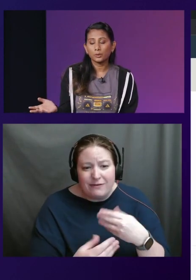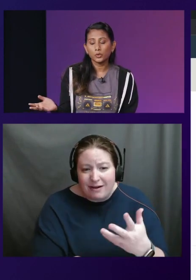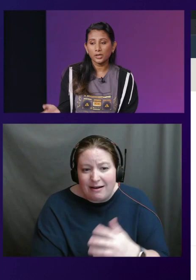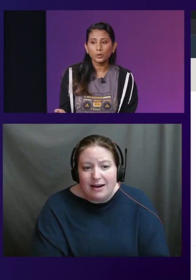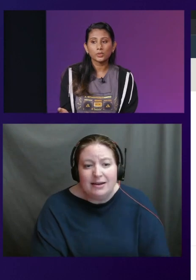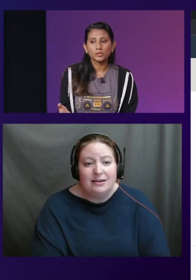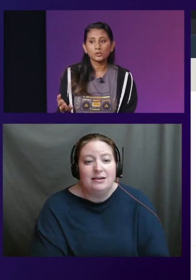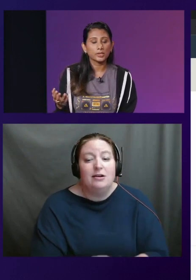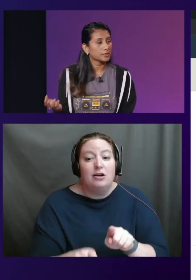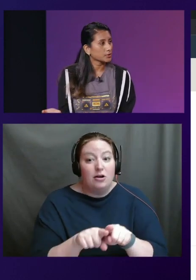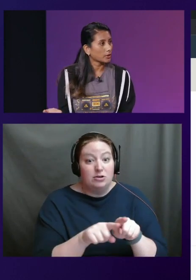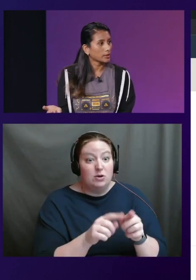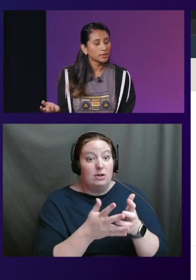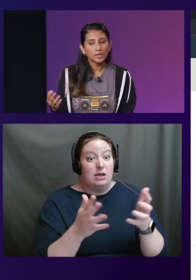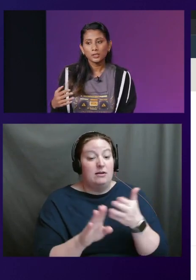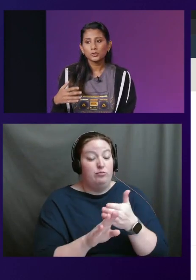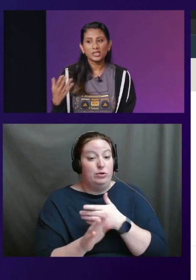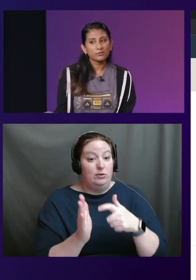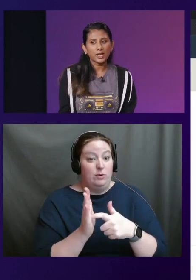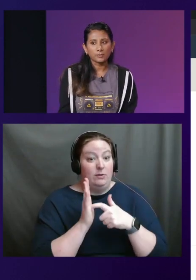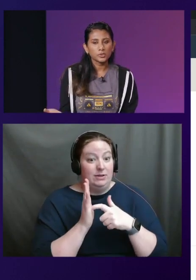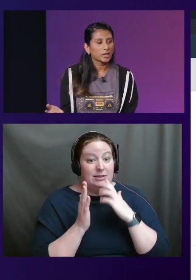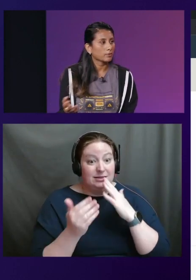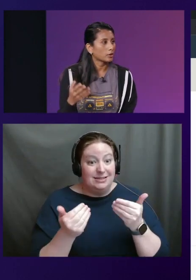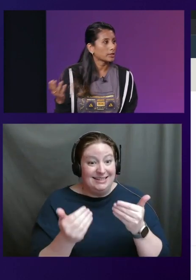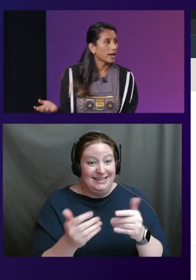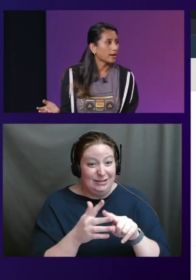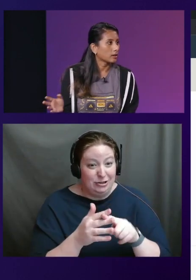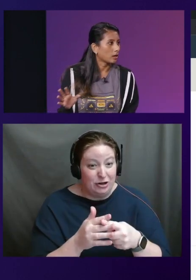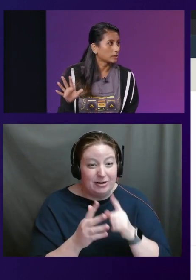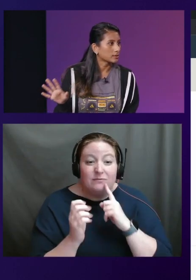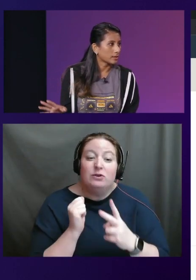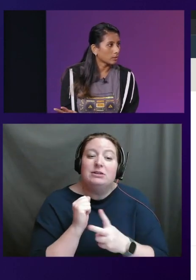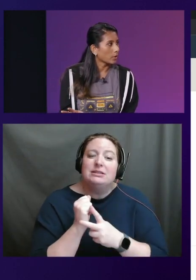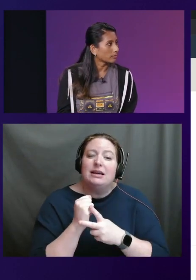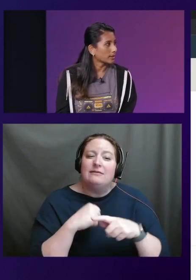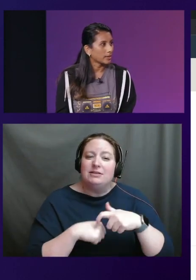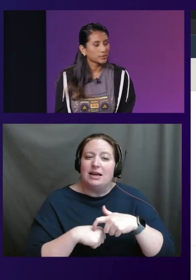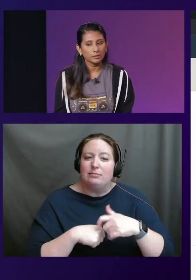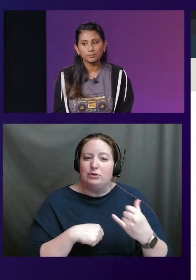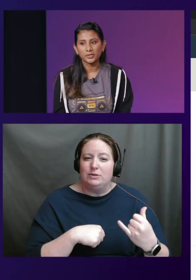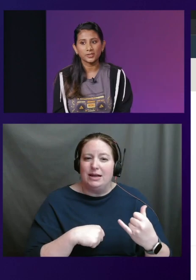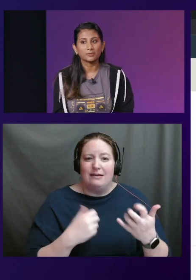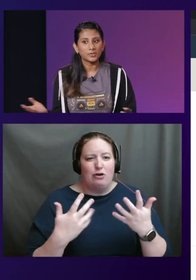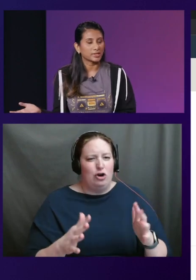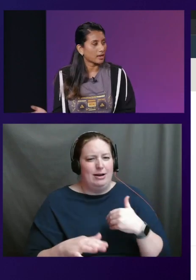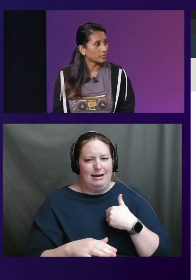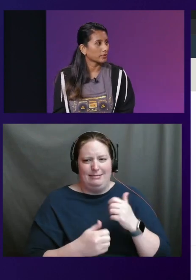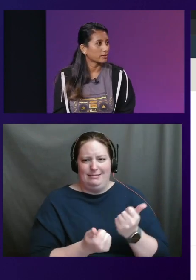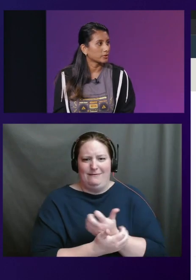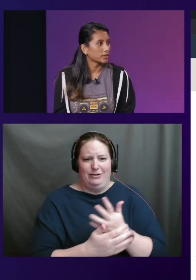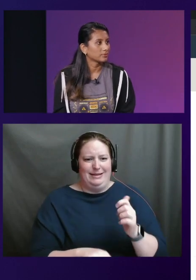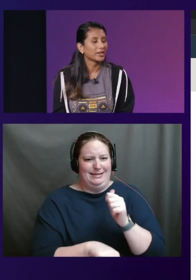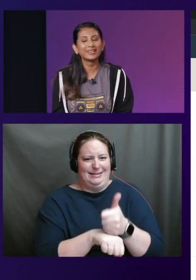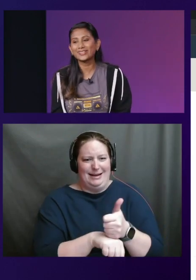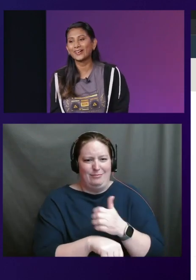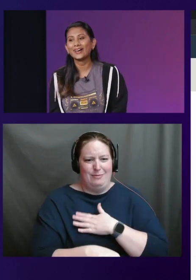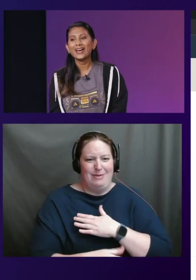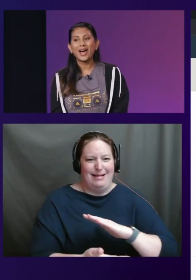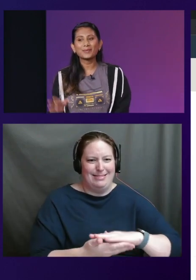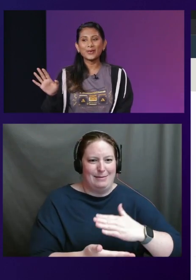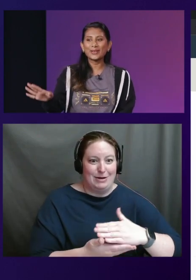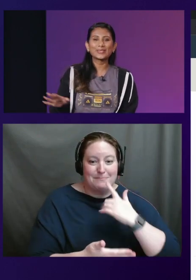of prerequisites to get started. To save time today, I've already had all this set up on my laptop because I'm using Amplify every day.